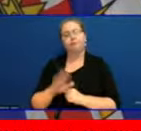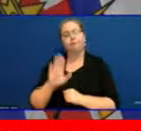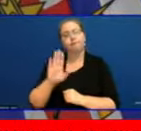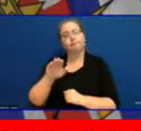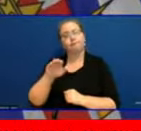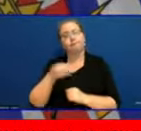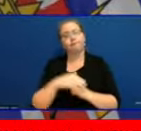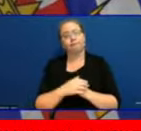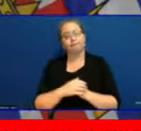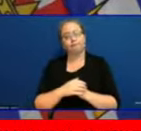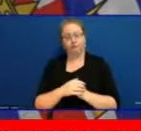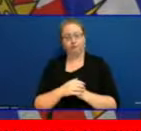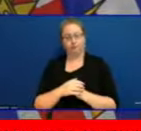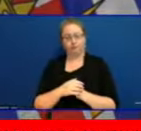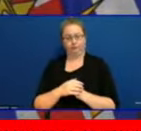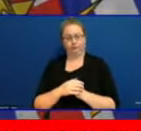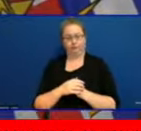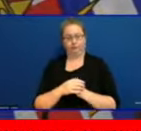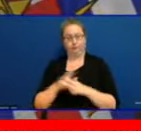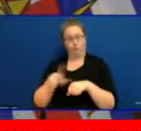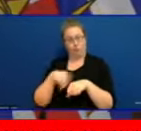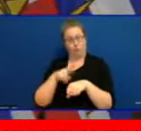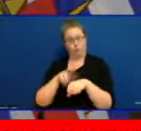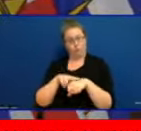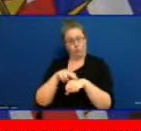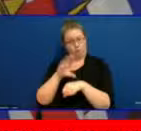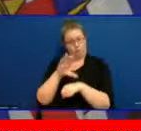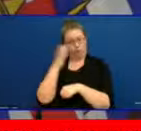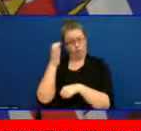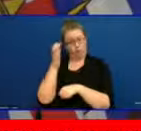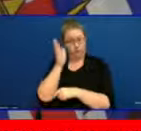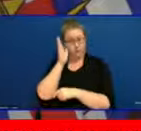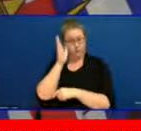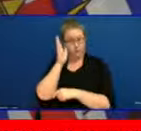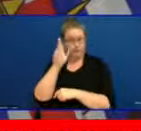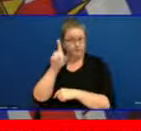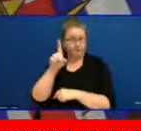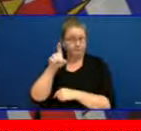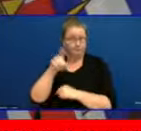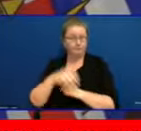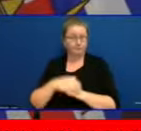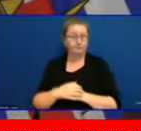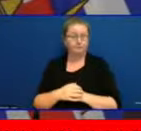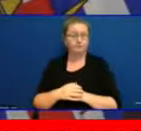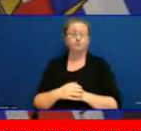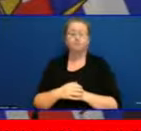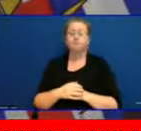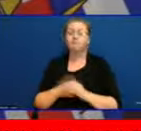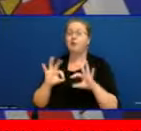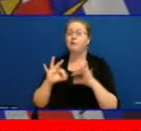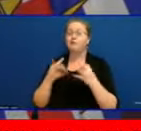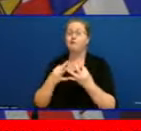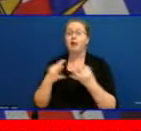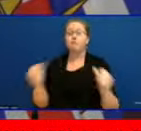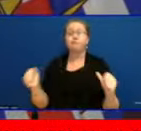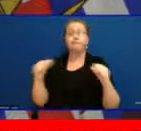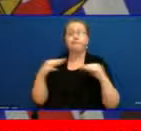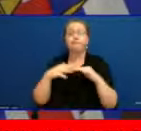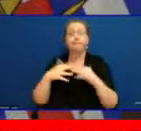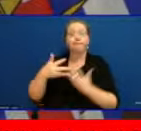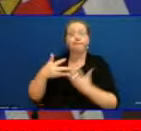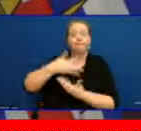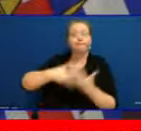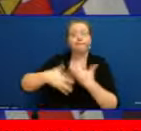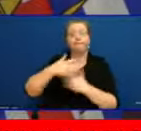Dr. Henry, should British Columbians have any hope now that there will be any semblance of a normal Christmas, that they'll be able to gather as